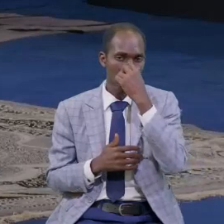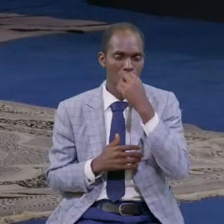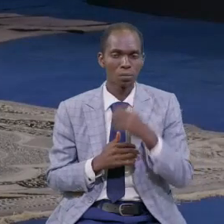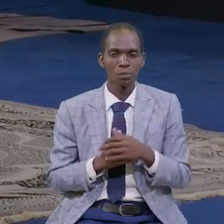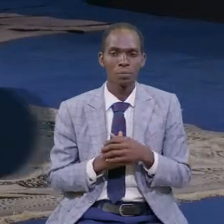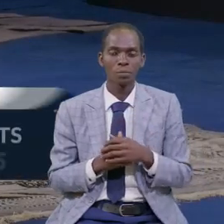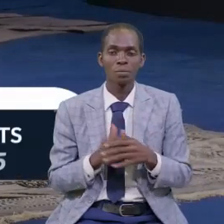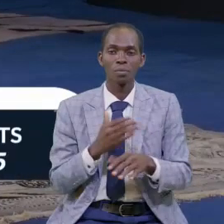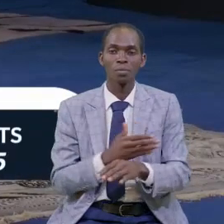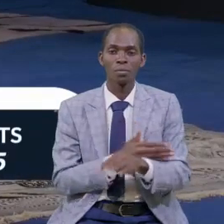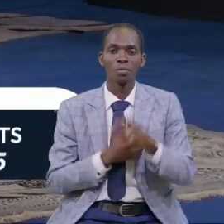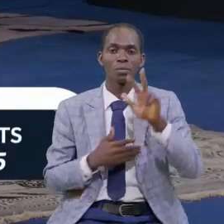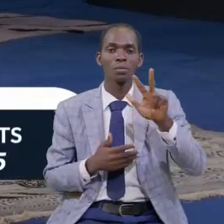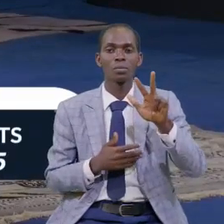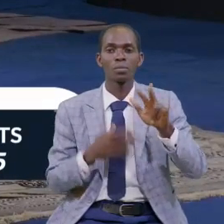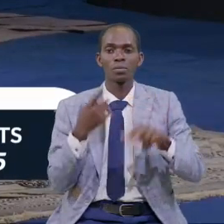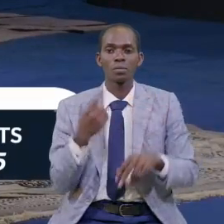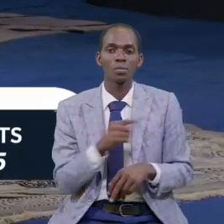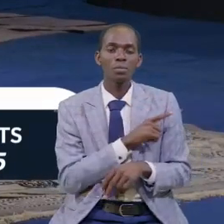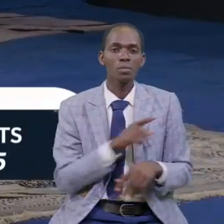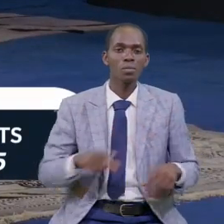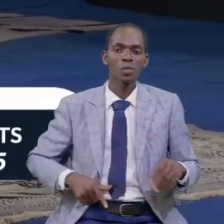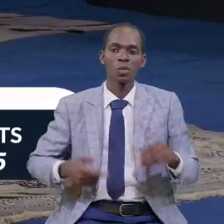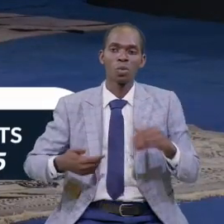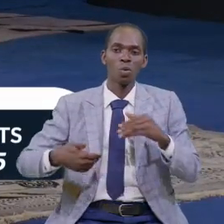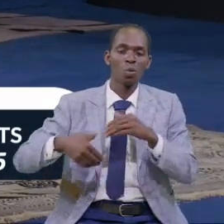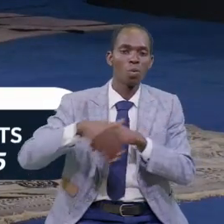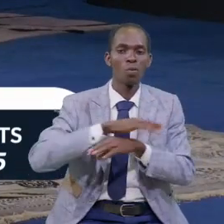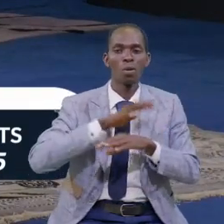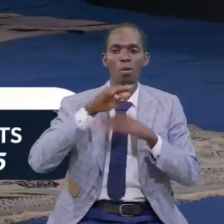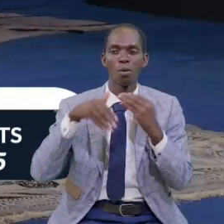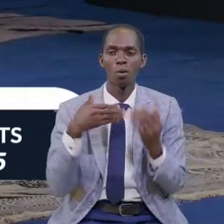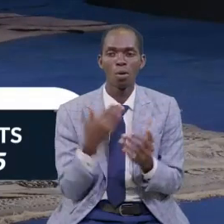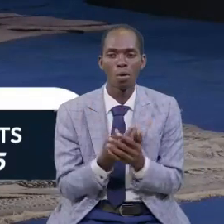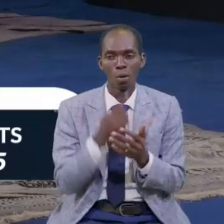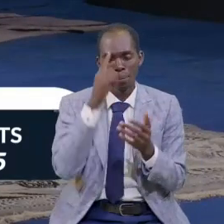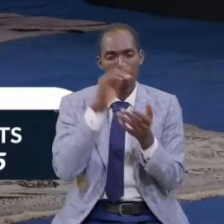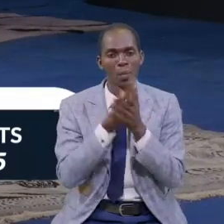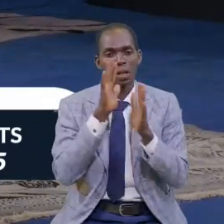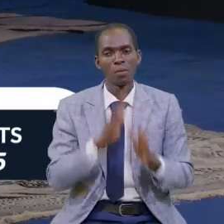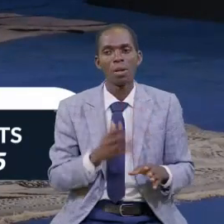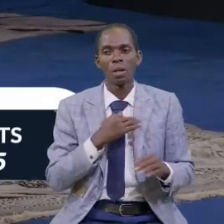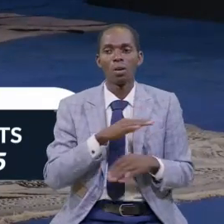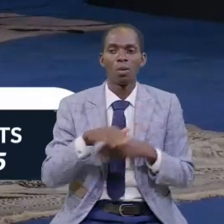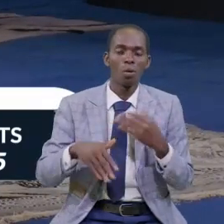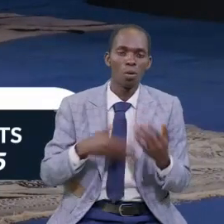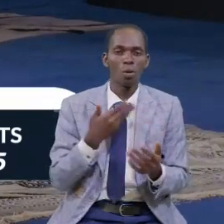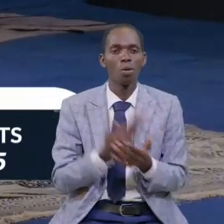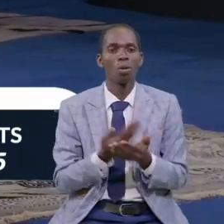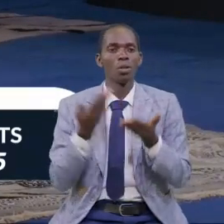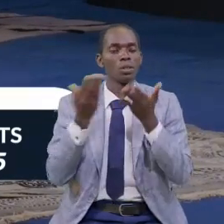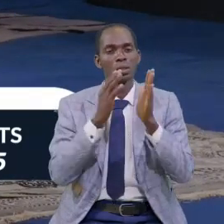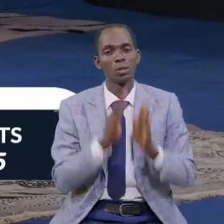over all saints and over all subjects. The Lord over